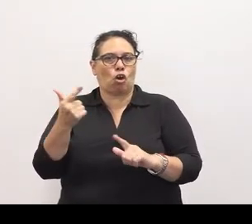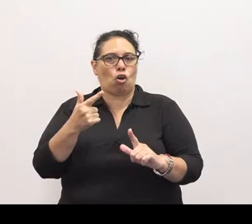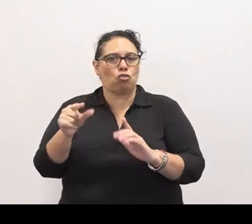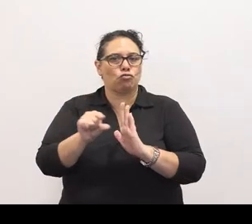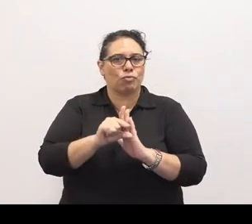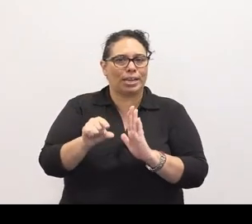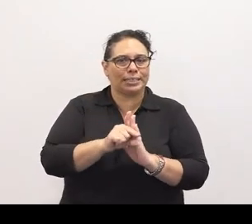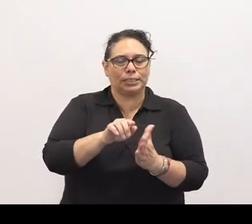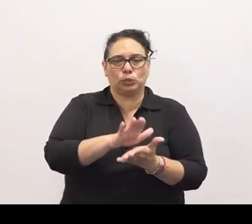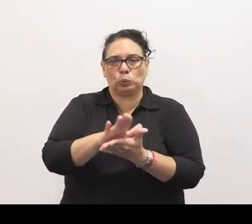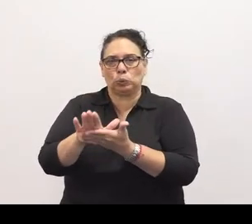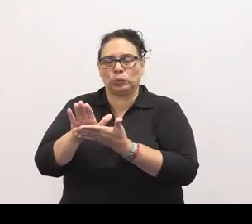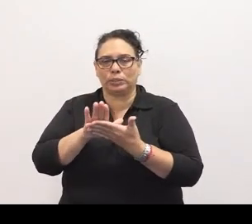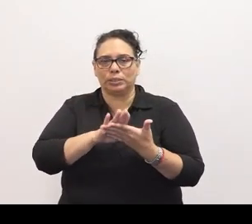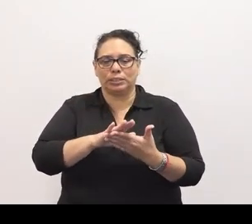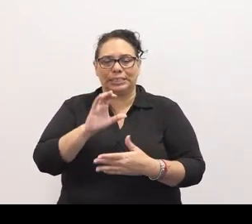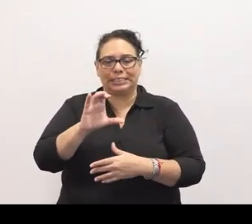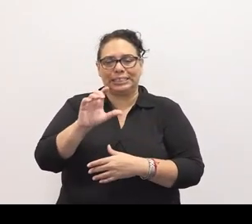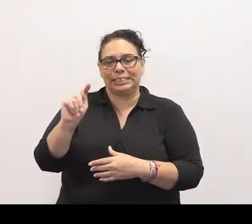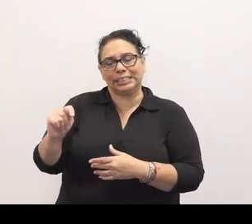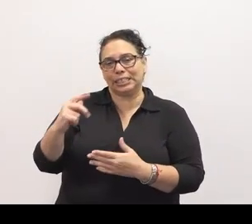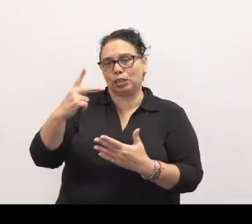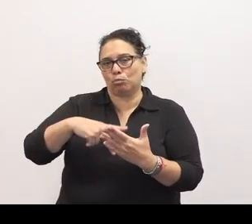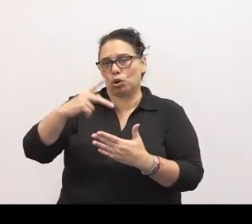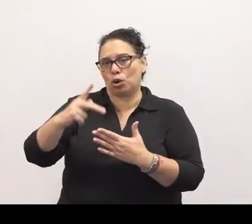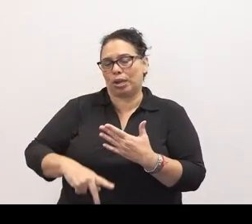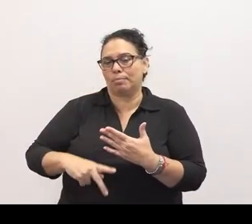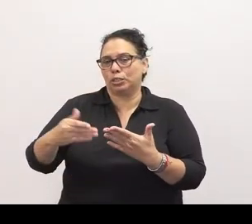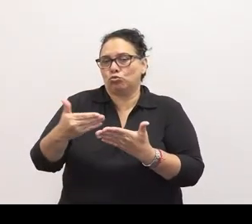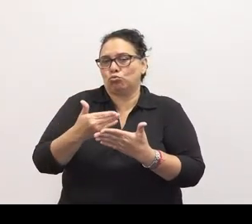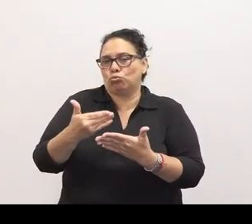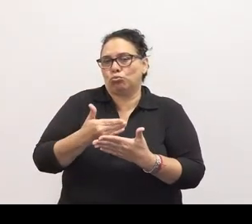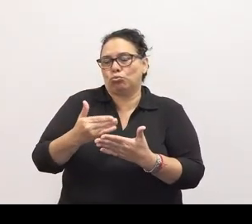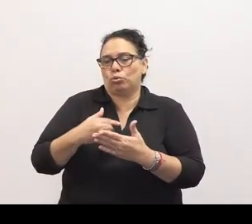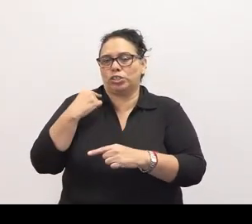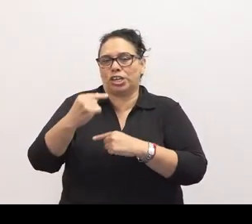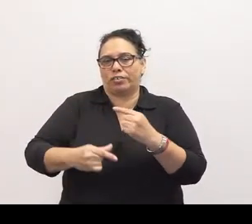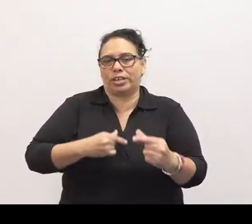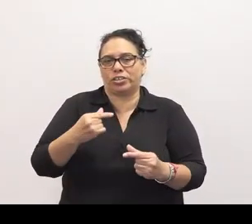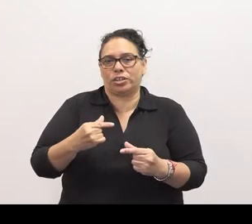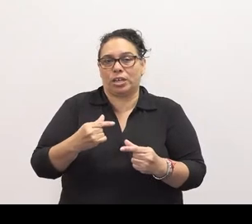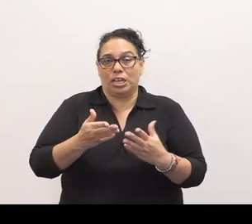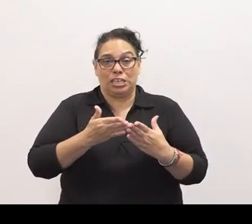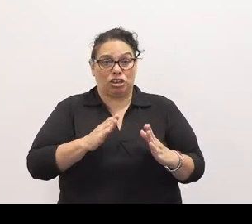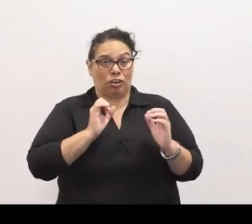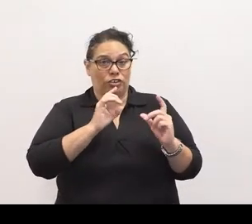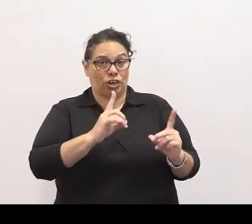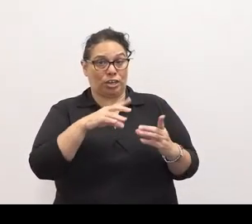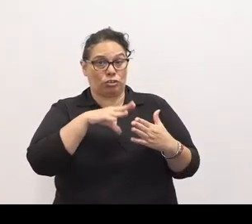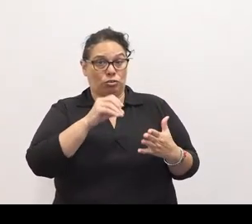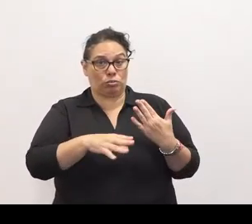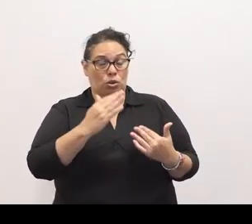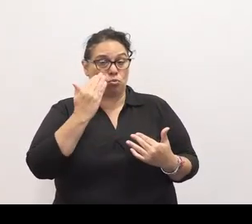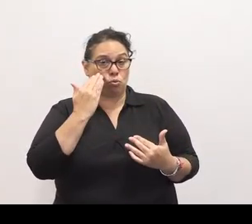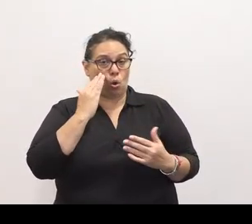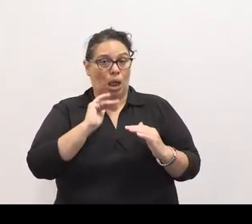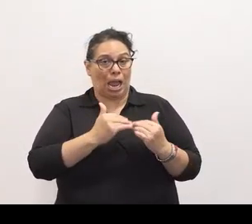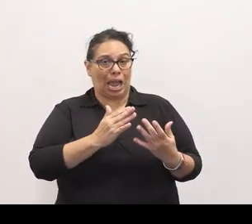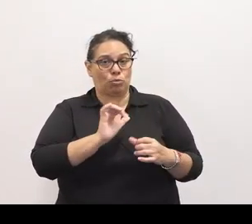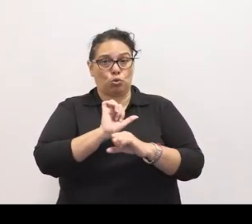it. The CCT program also creates a new generation of general education students who know how to work